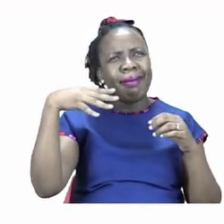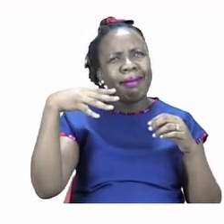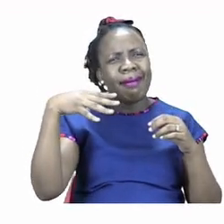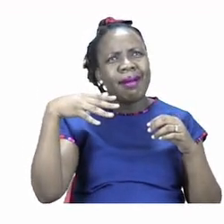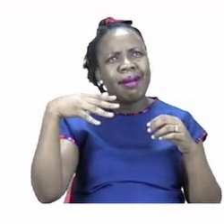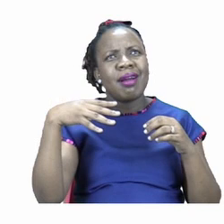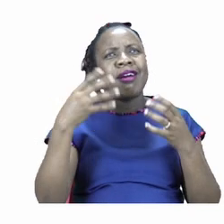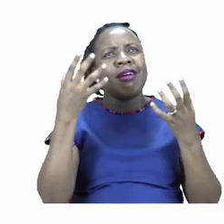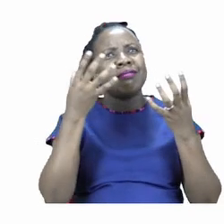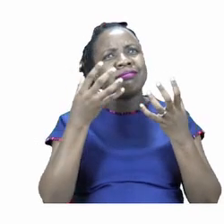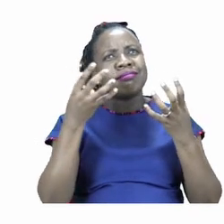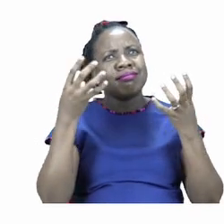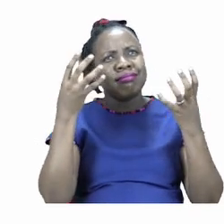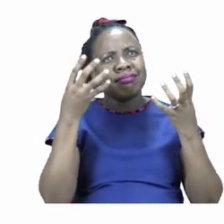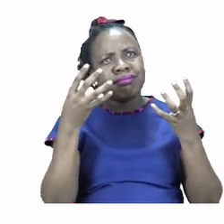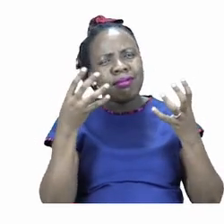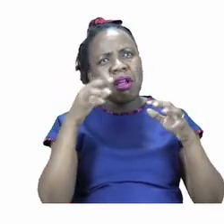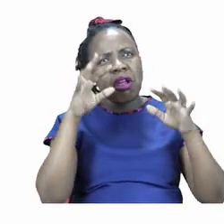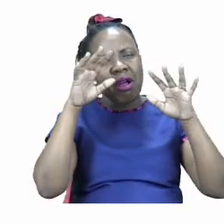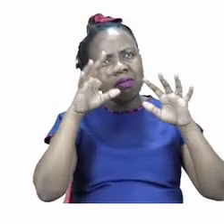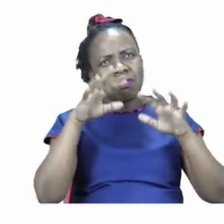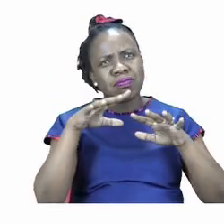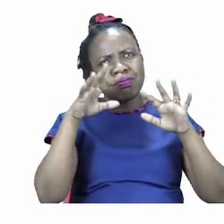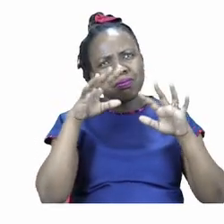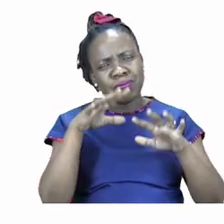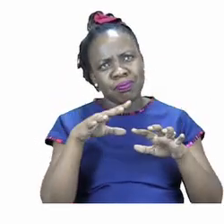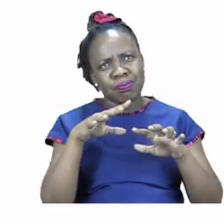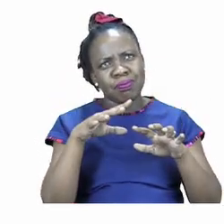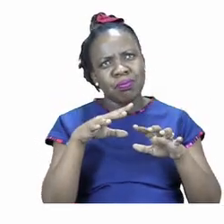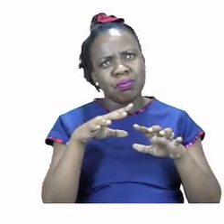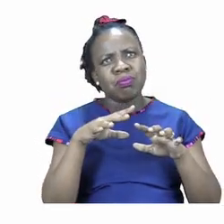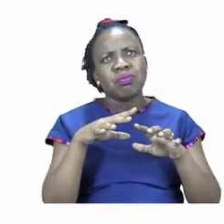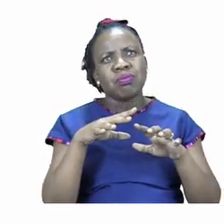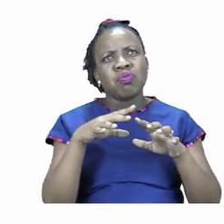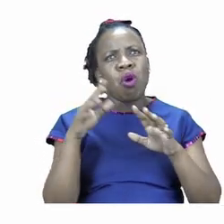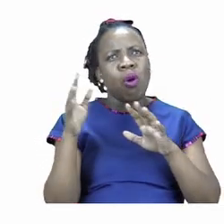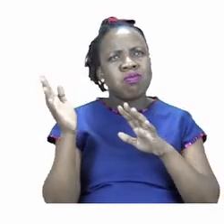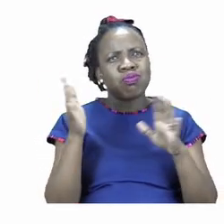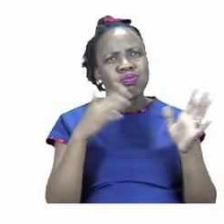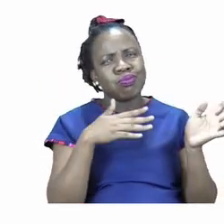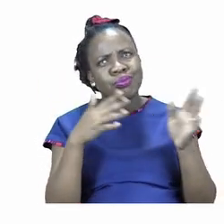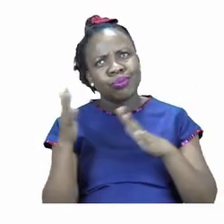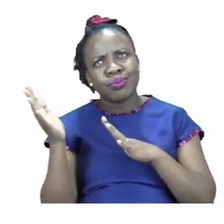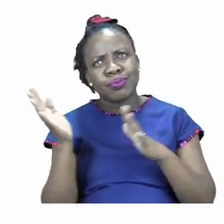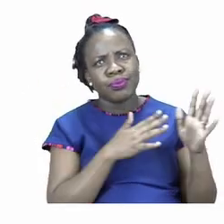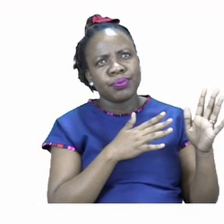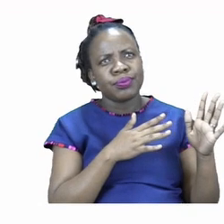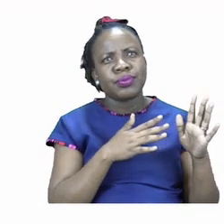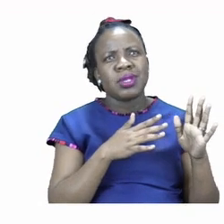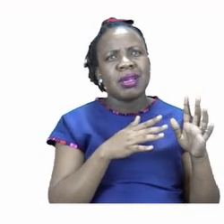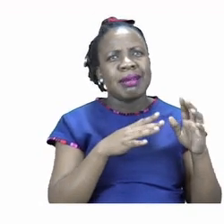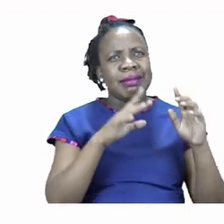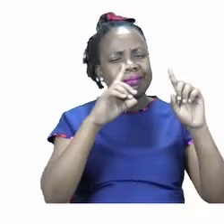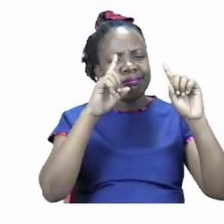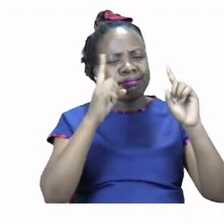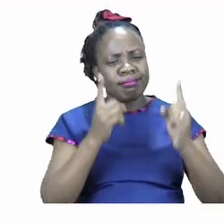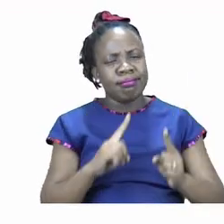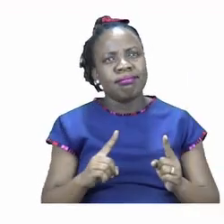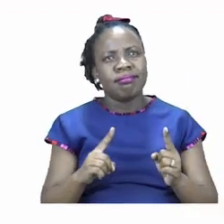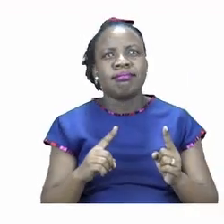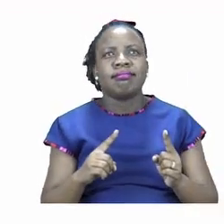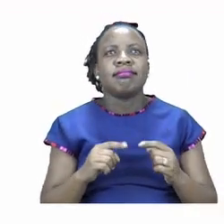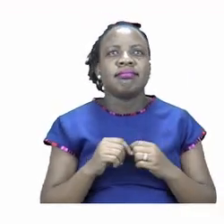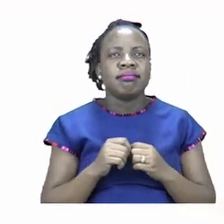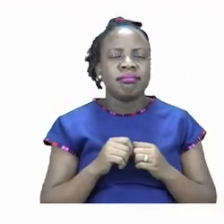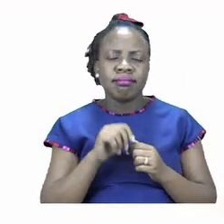going to be our job first to read the pictograph. And after reading the pictograph, we then now